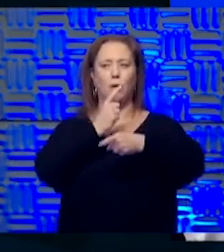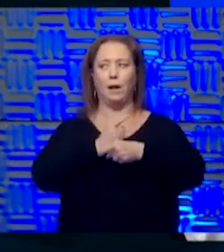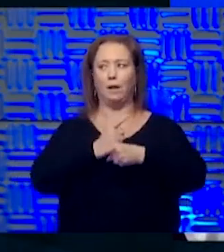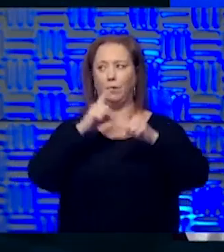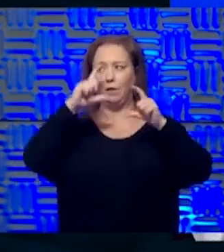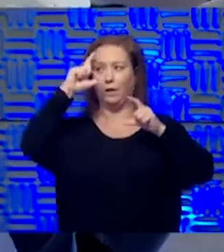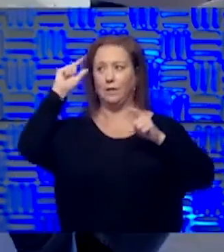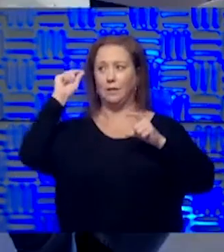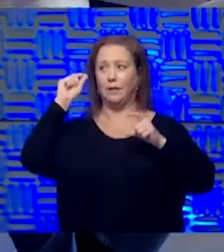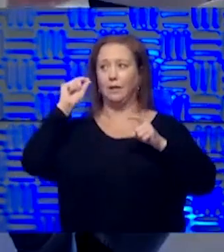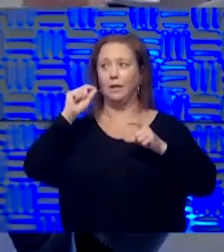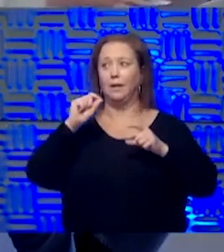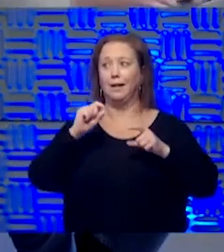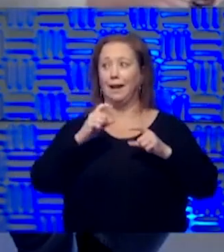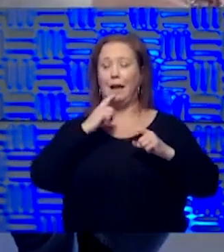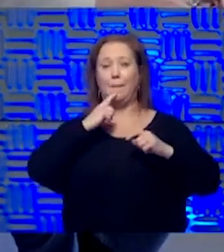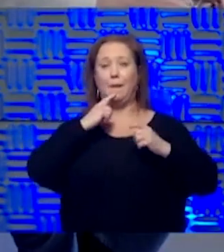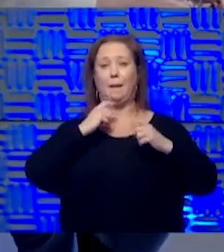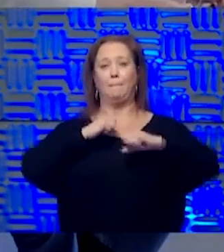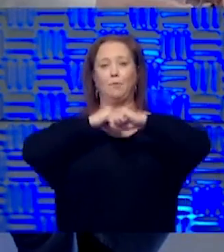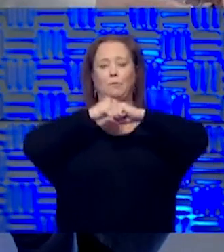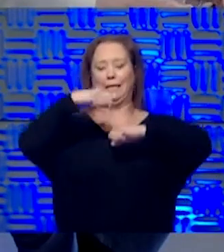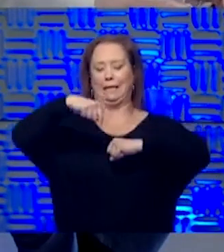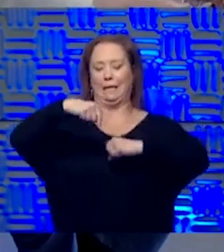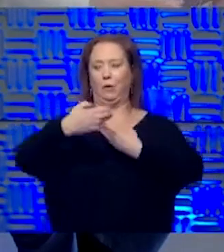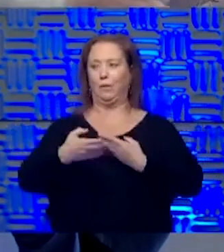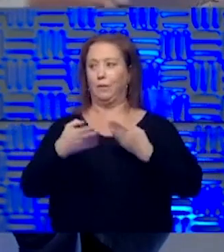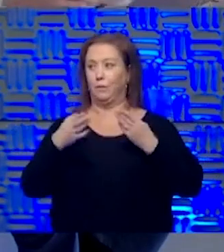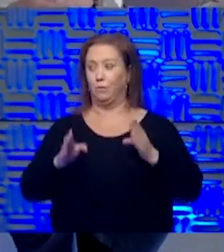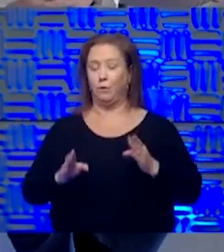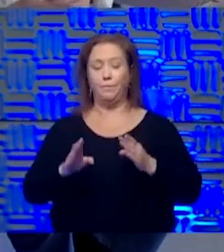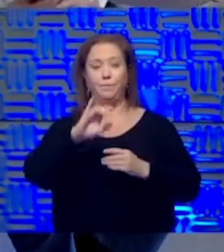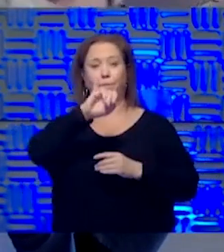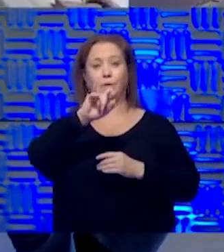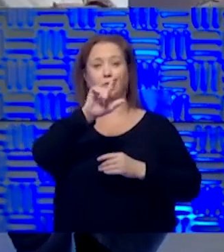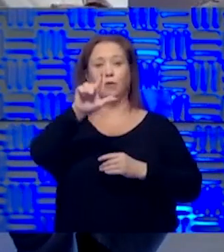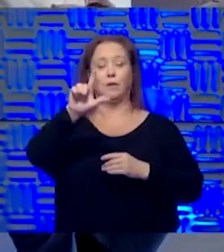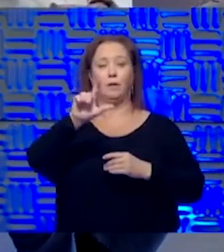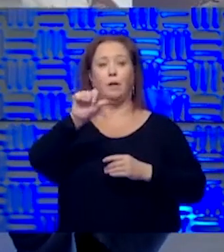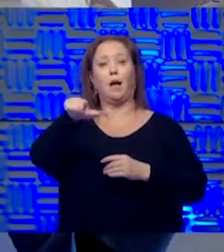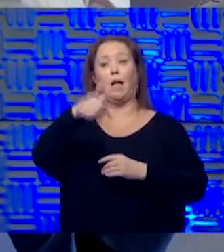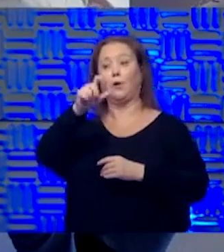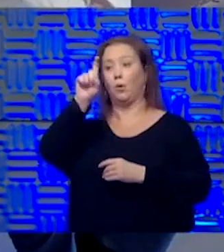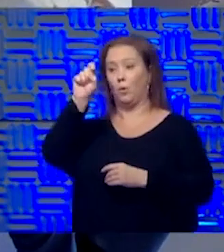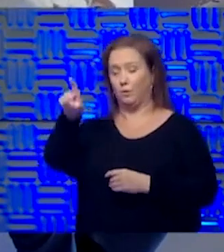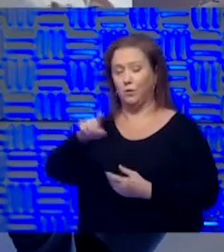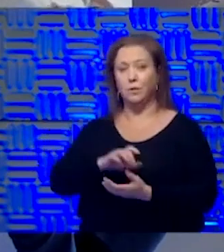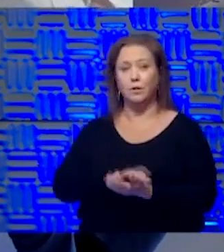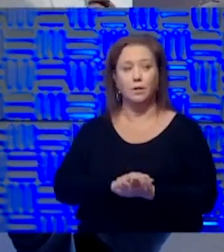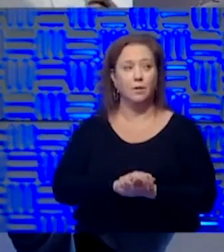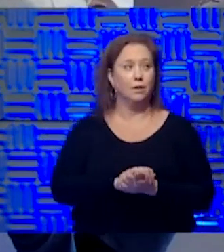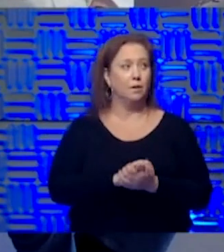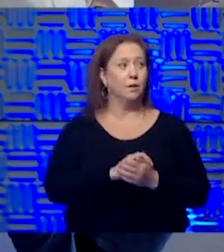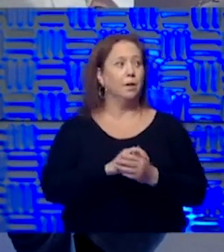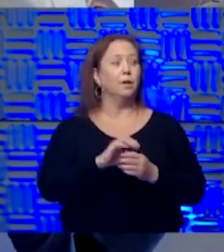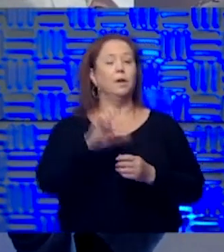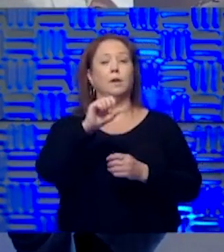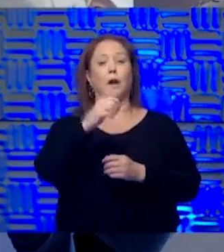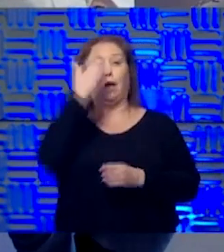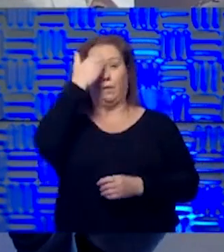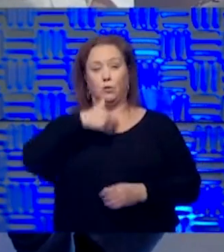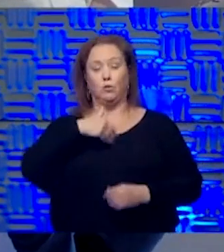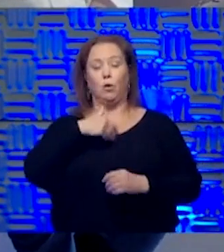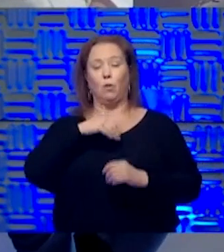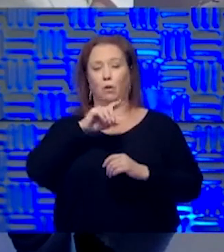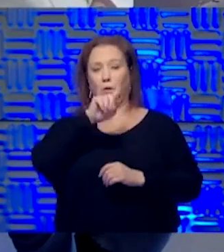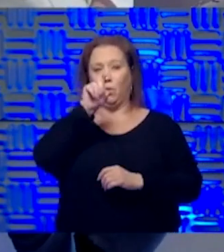mine off because I'm going to say that I'm protected in this room. Okay, Jill, we have another question. We have lots of questions, and we do have them coming in on stroke as well. But